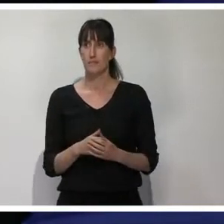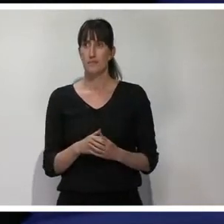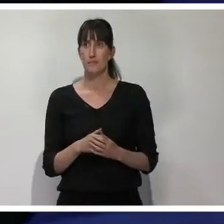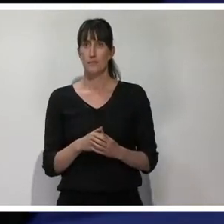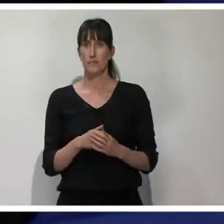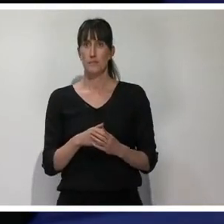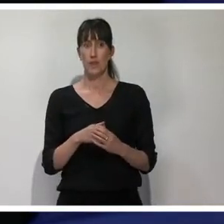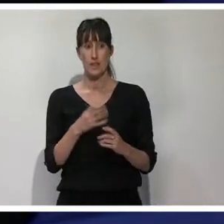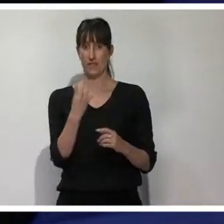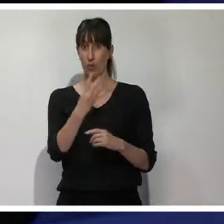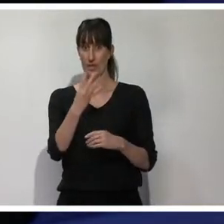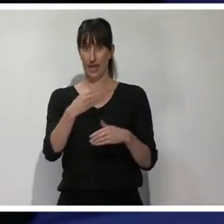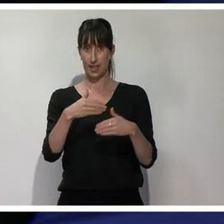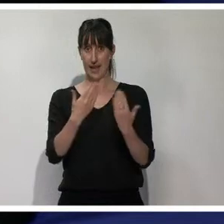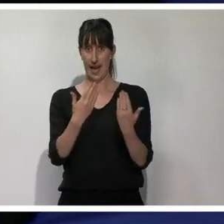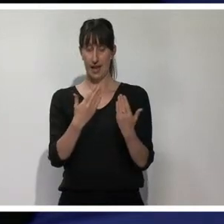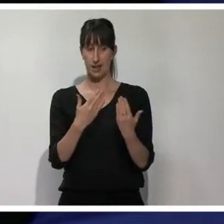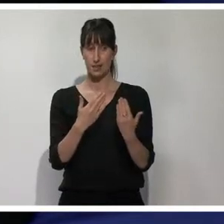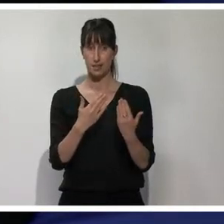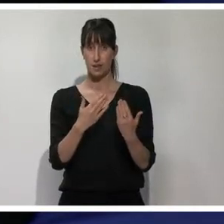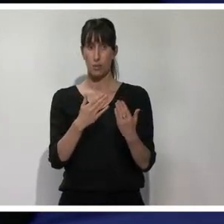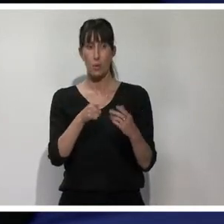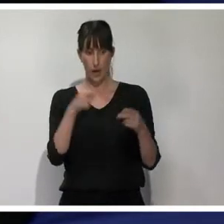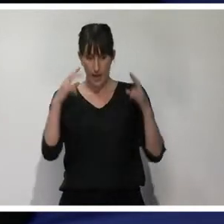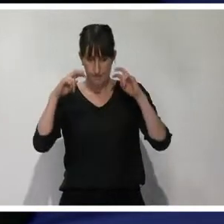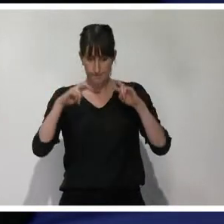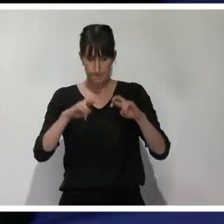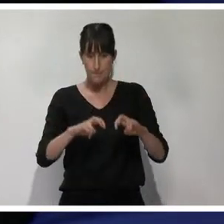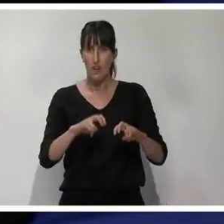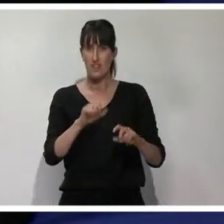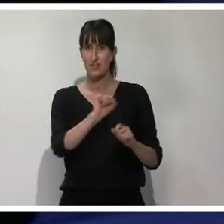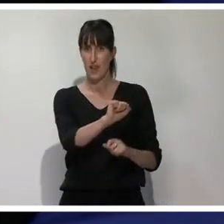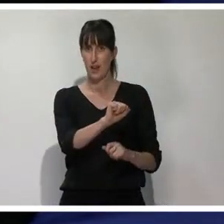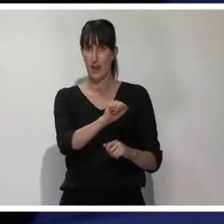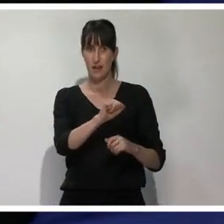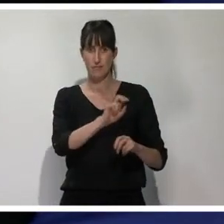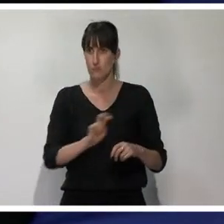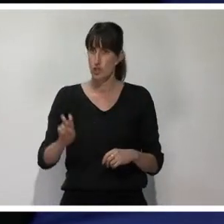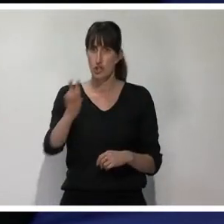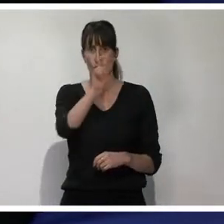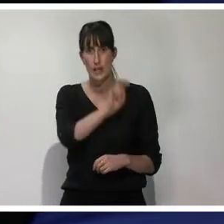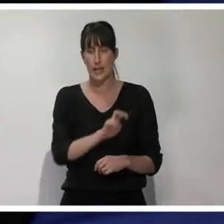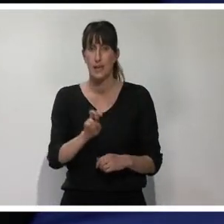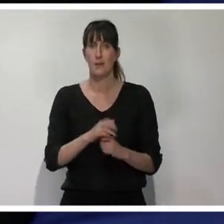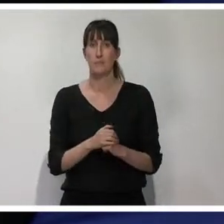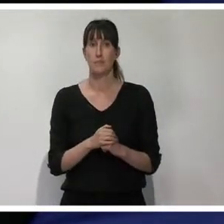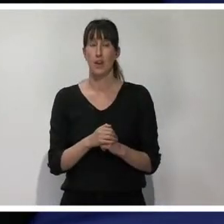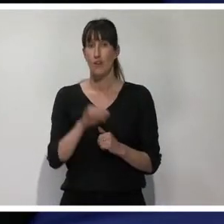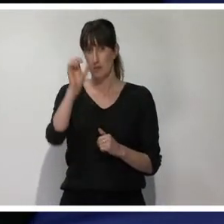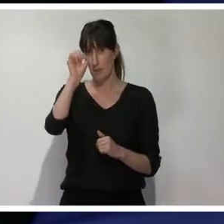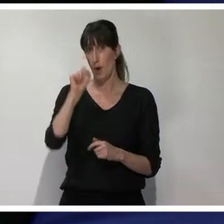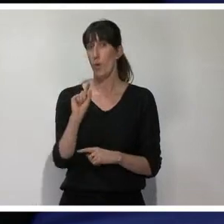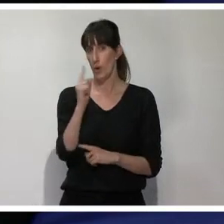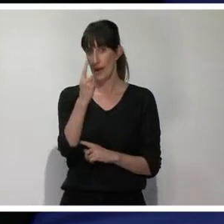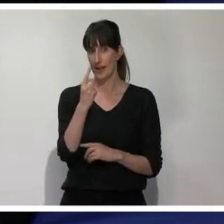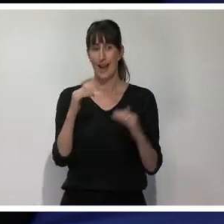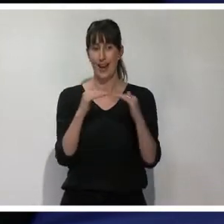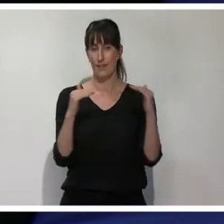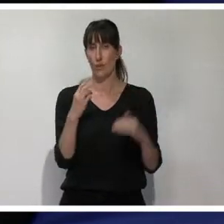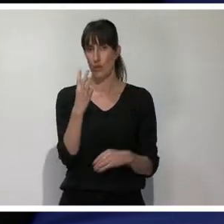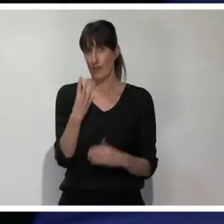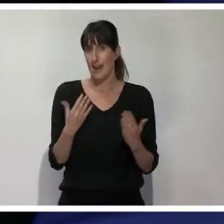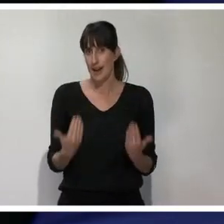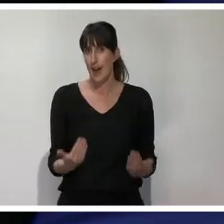14 days from symptom onset. Remembering that of course Auckland is now in an alert level 3